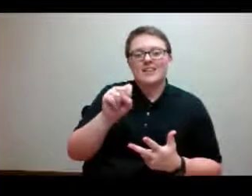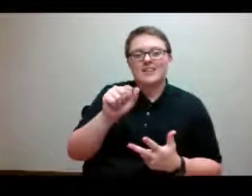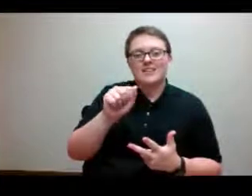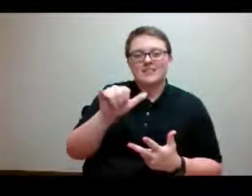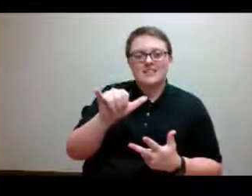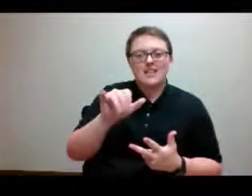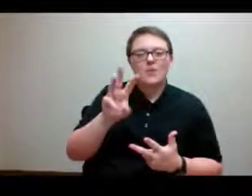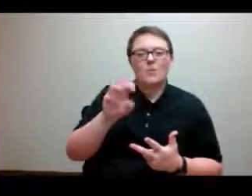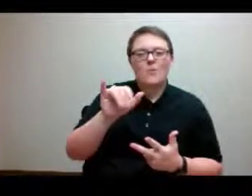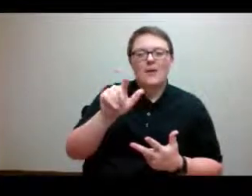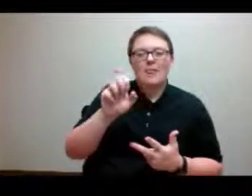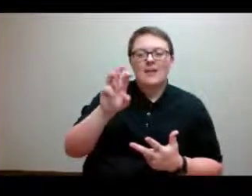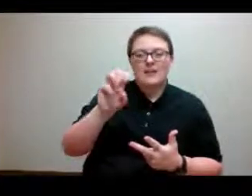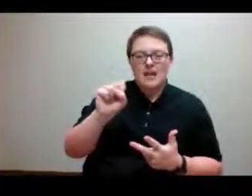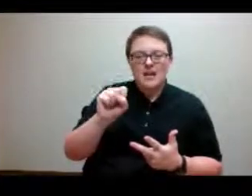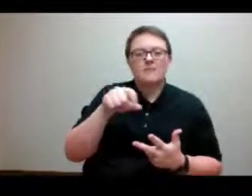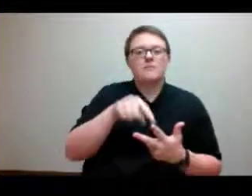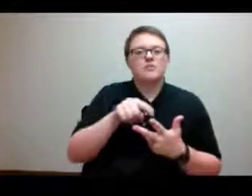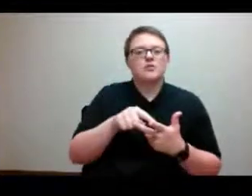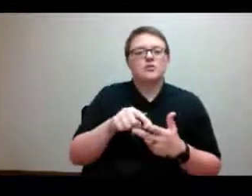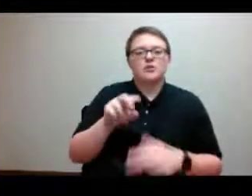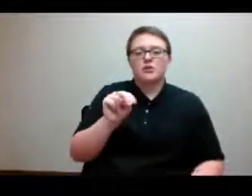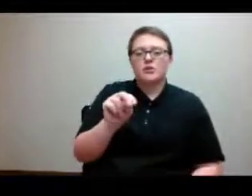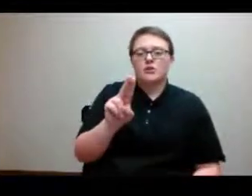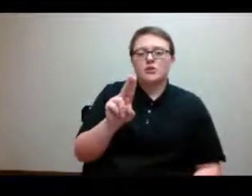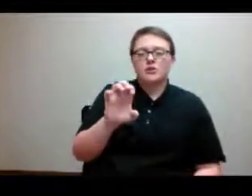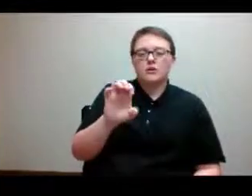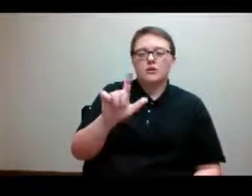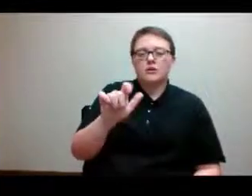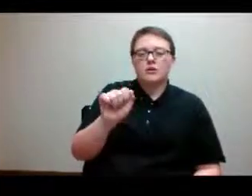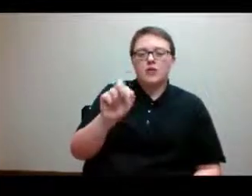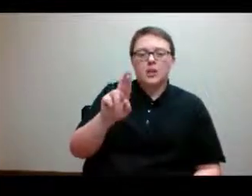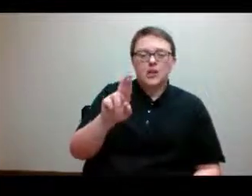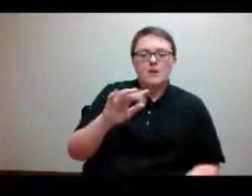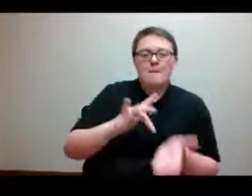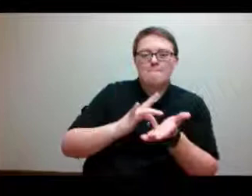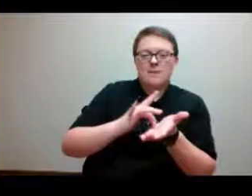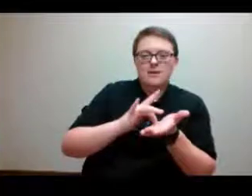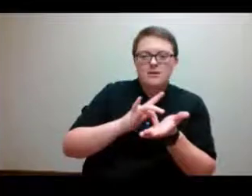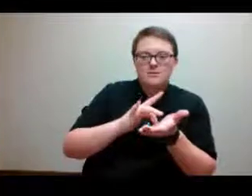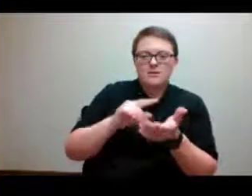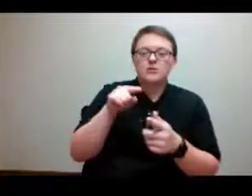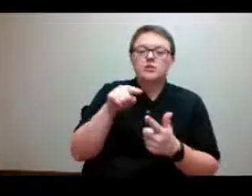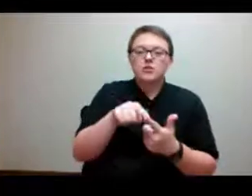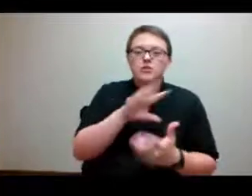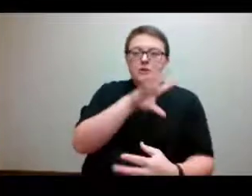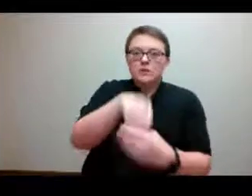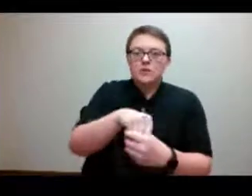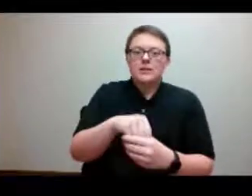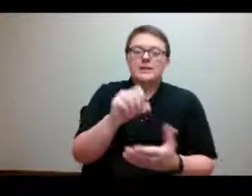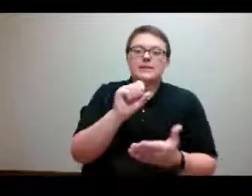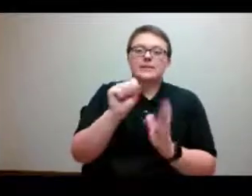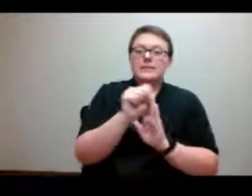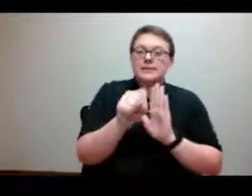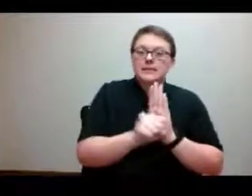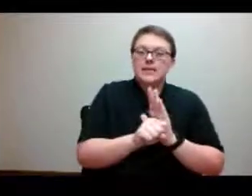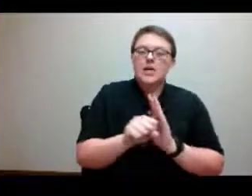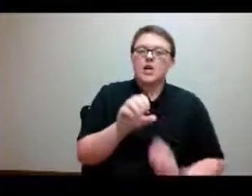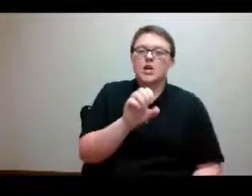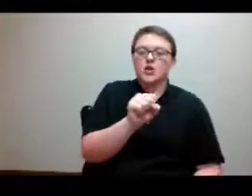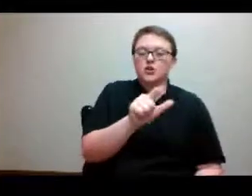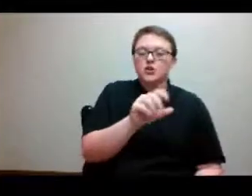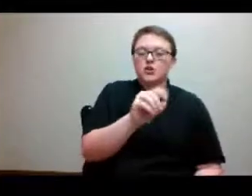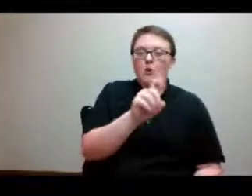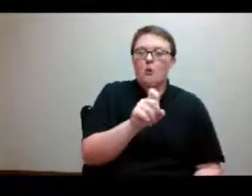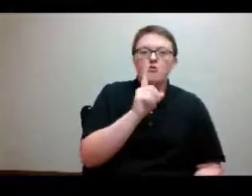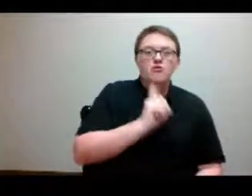medicine. Lindsay competed in state solo and ensemble and choir, and I tried to get her to agree